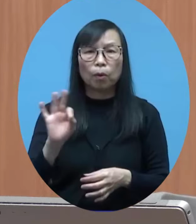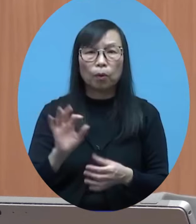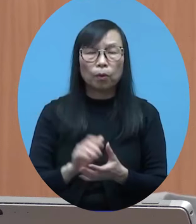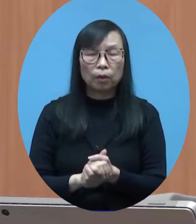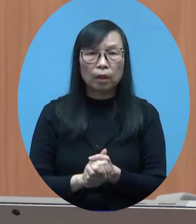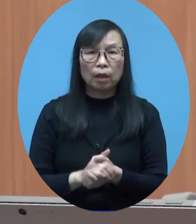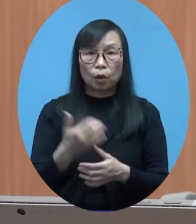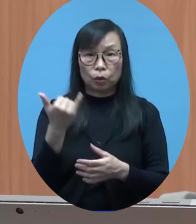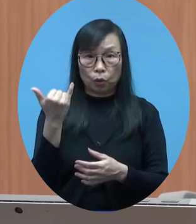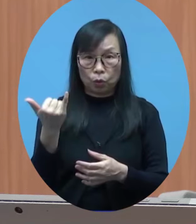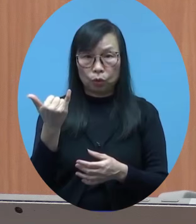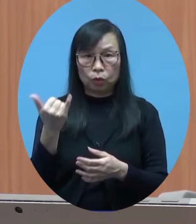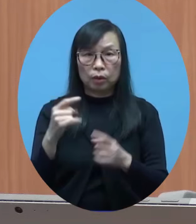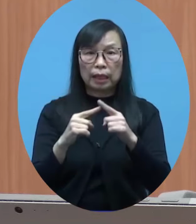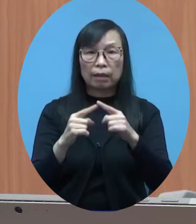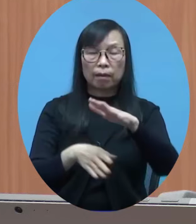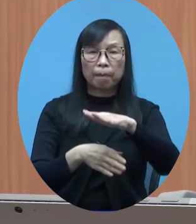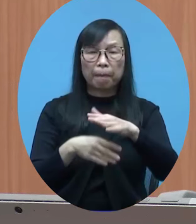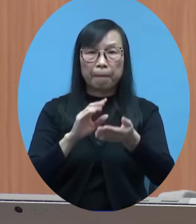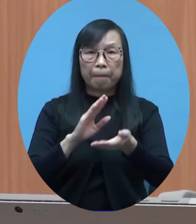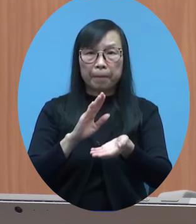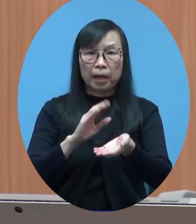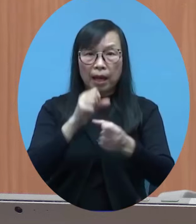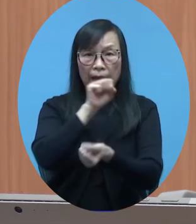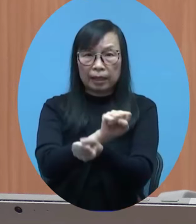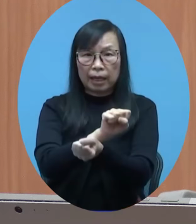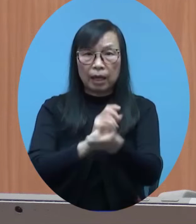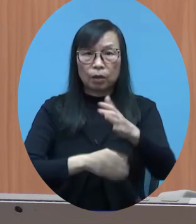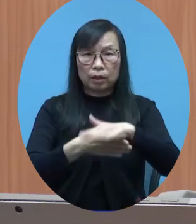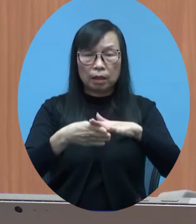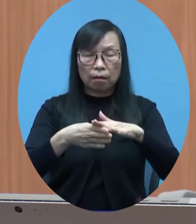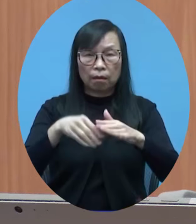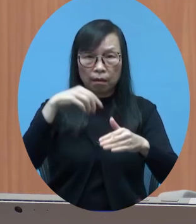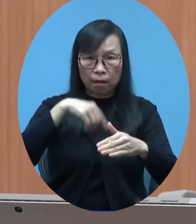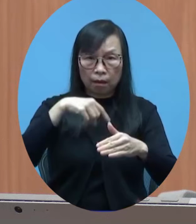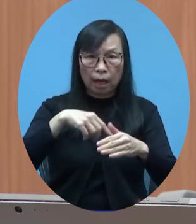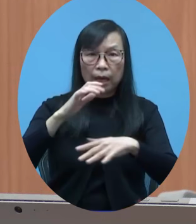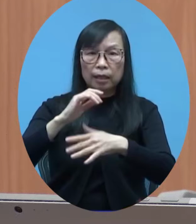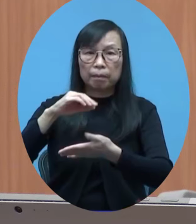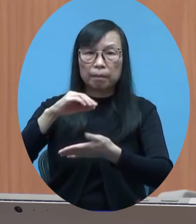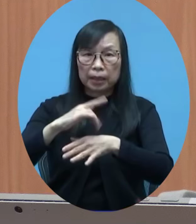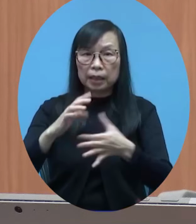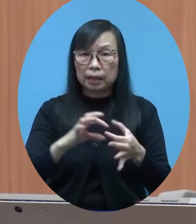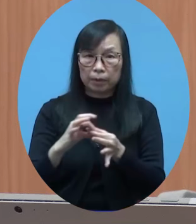together, and the six detainees are considered as close contact and will be put under quarantine.